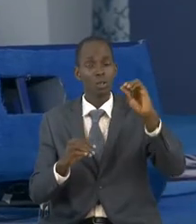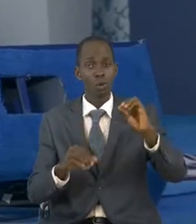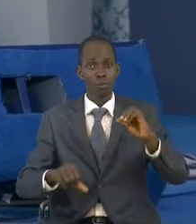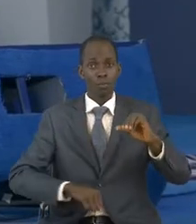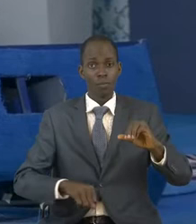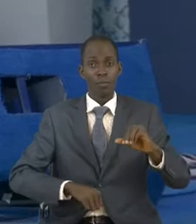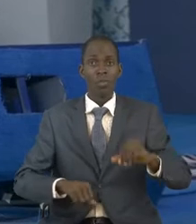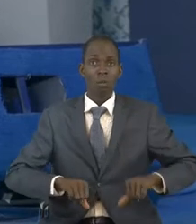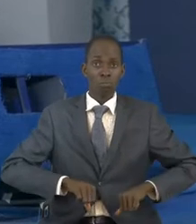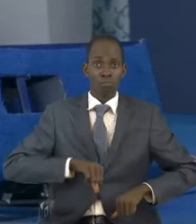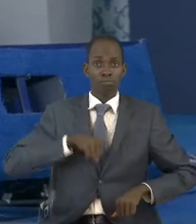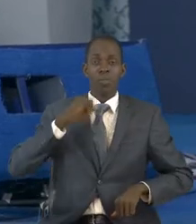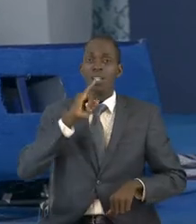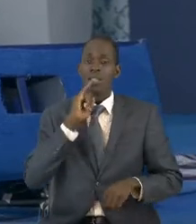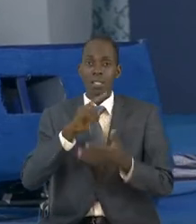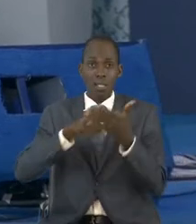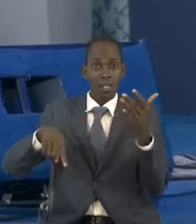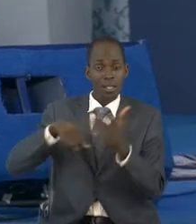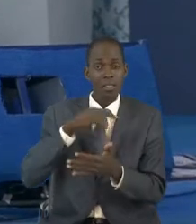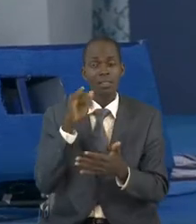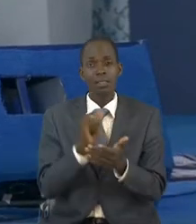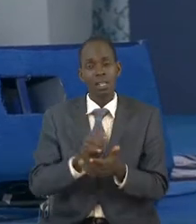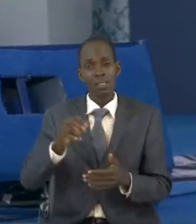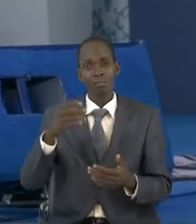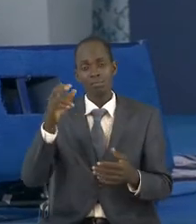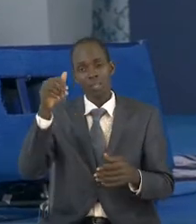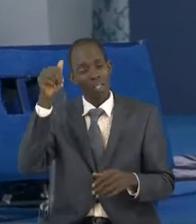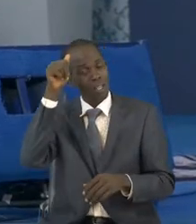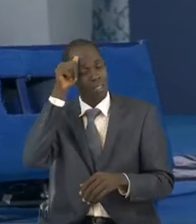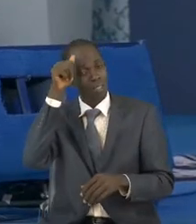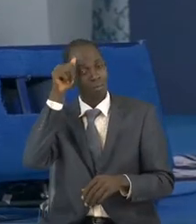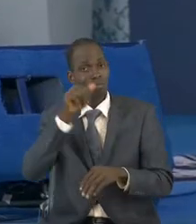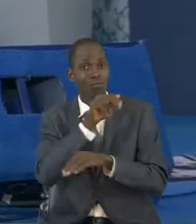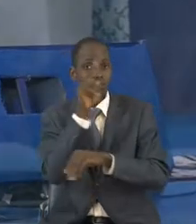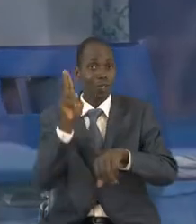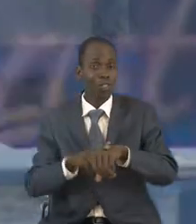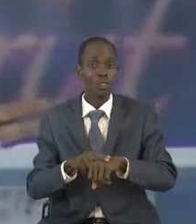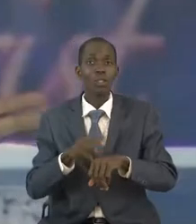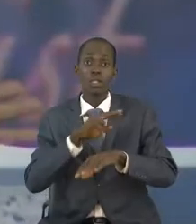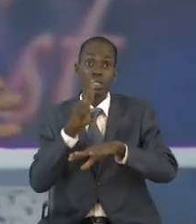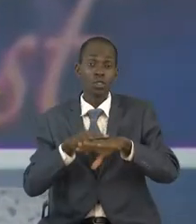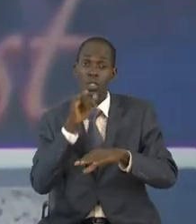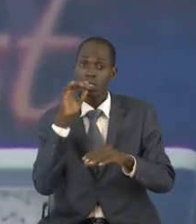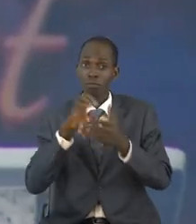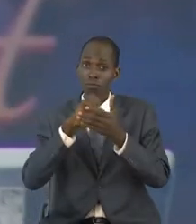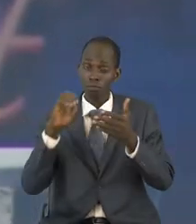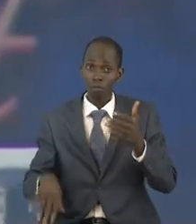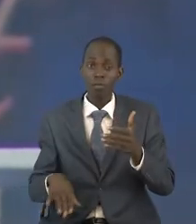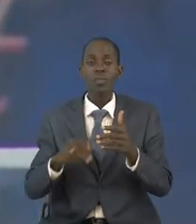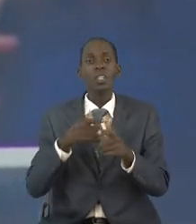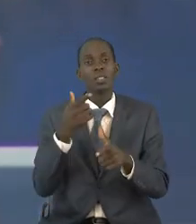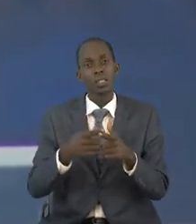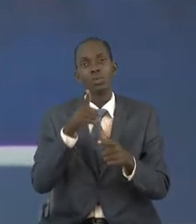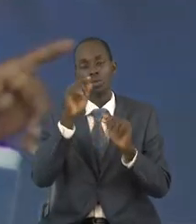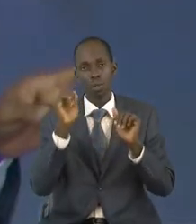pride is cancelled, that Adamic nature is crucified, that then we can walk by faith with